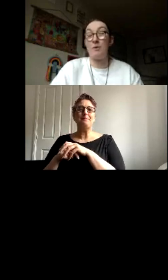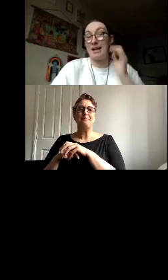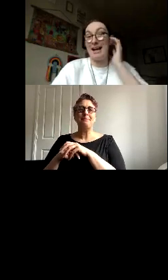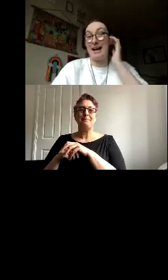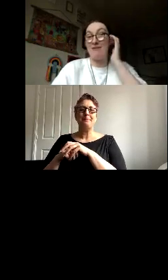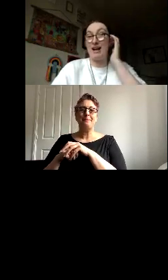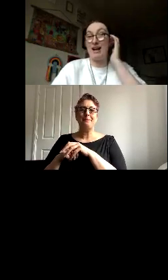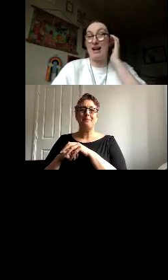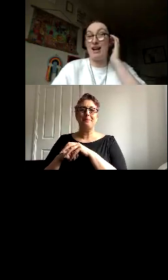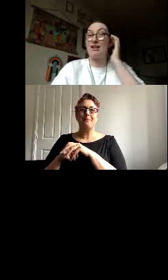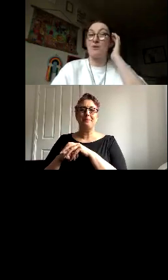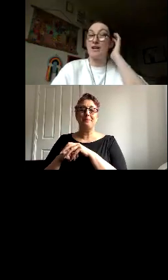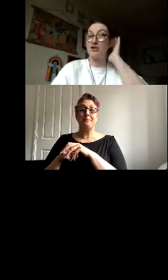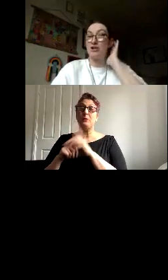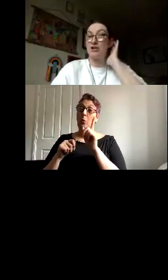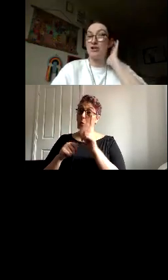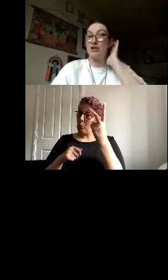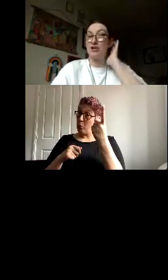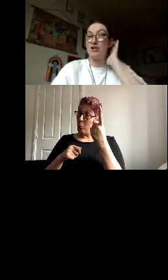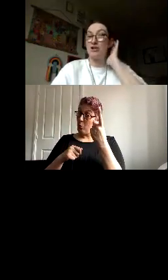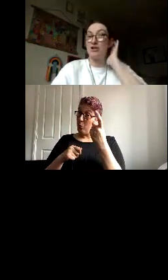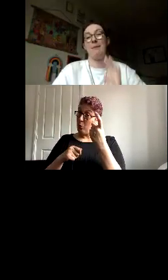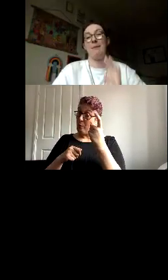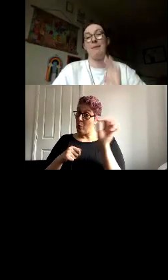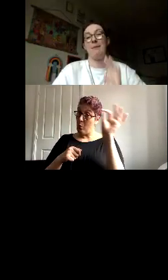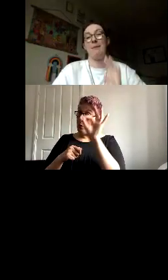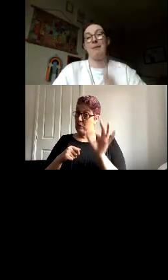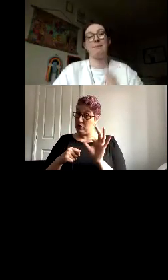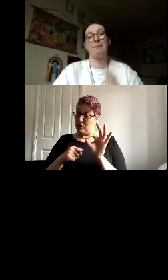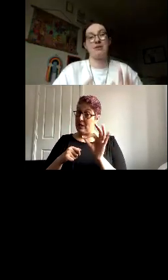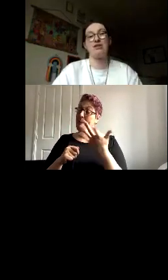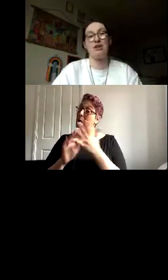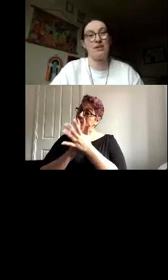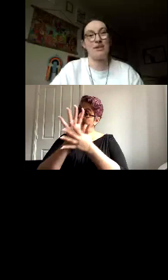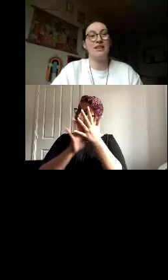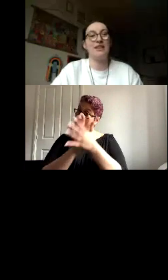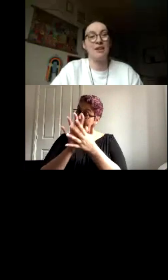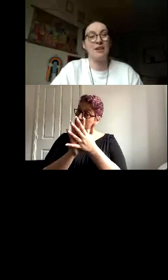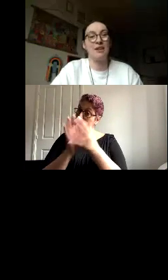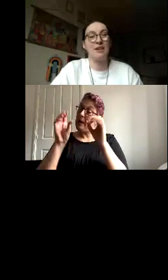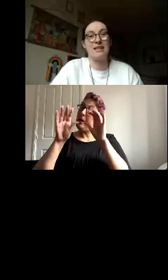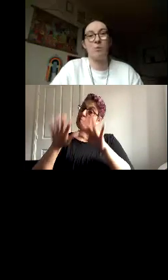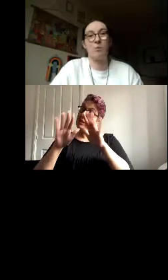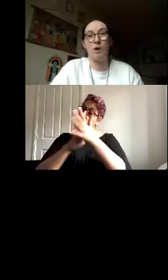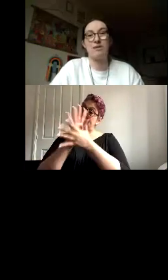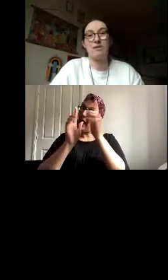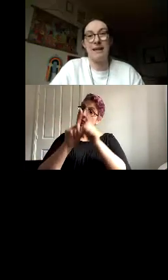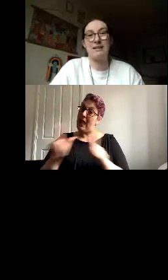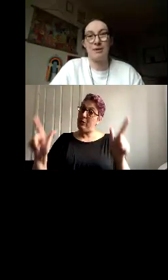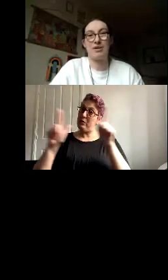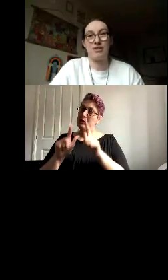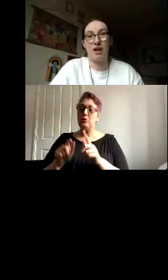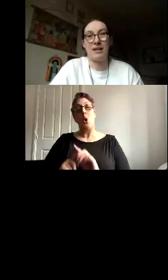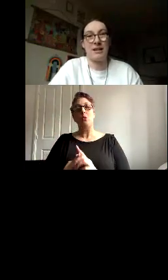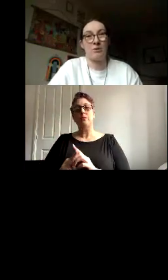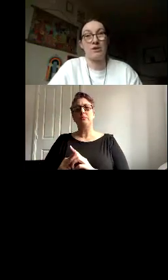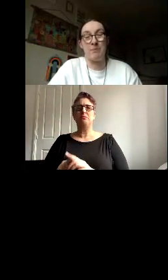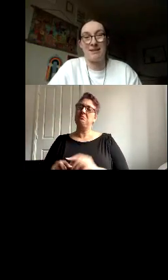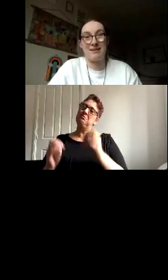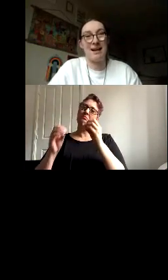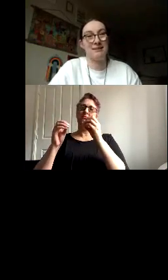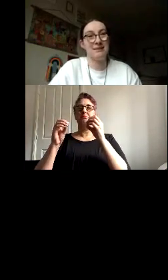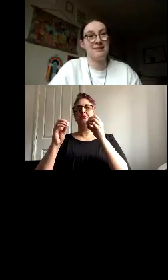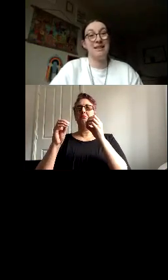So we're going to have a last question about British Sign Language. So this question is, what is British Sign